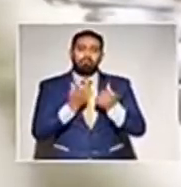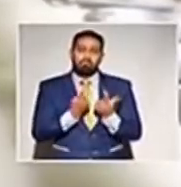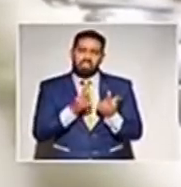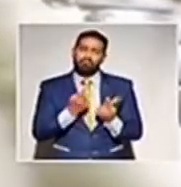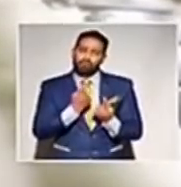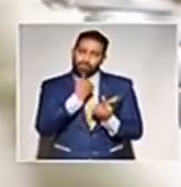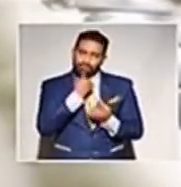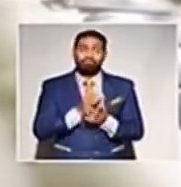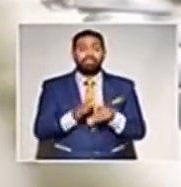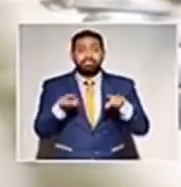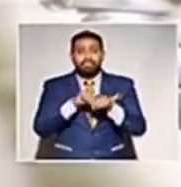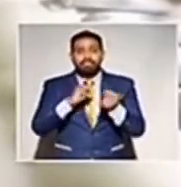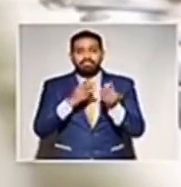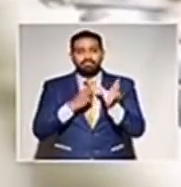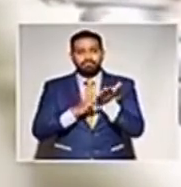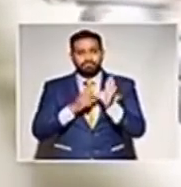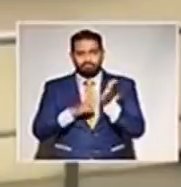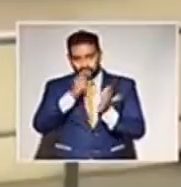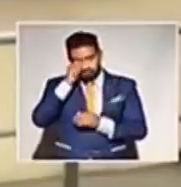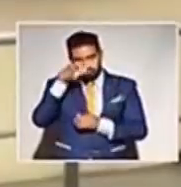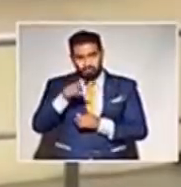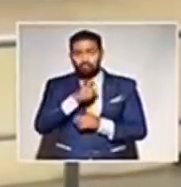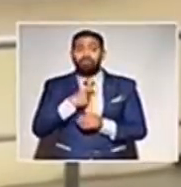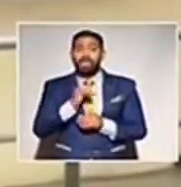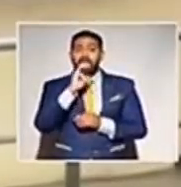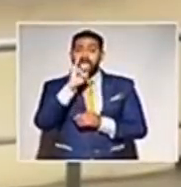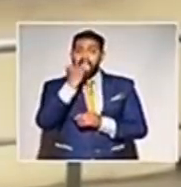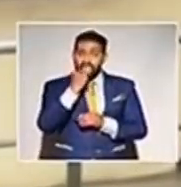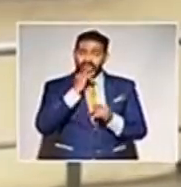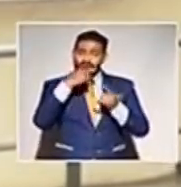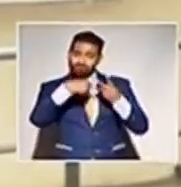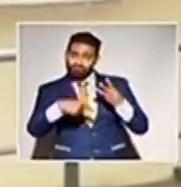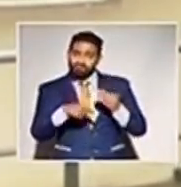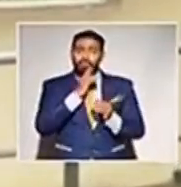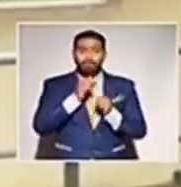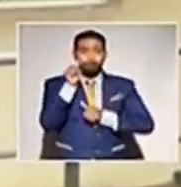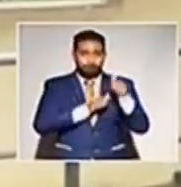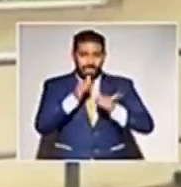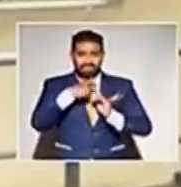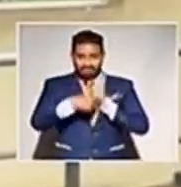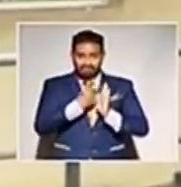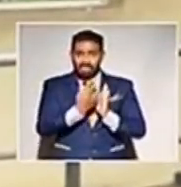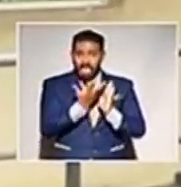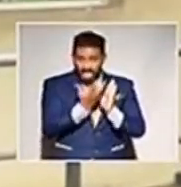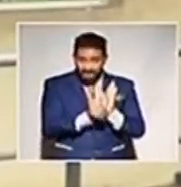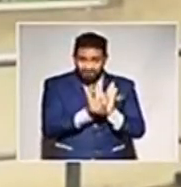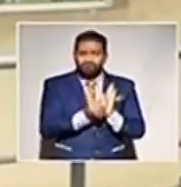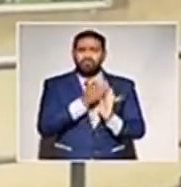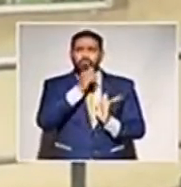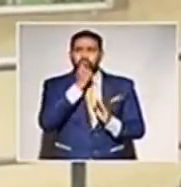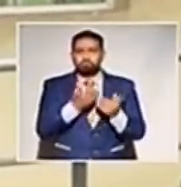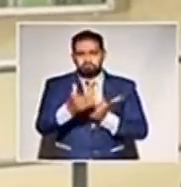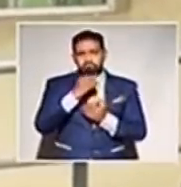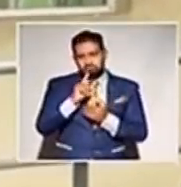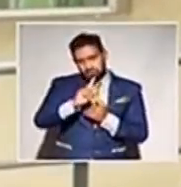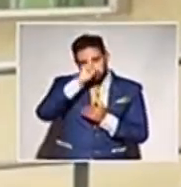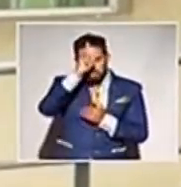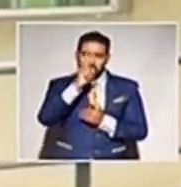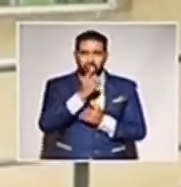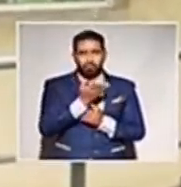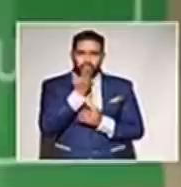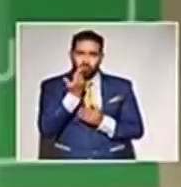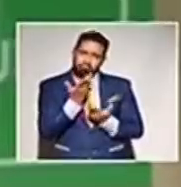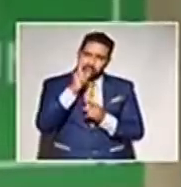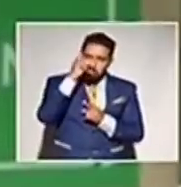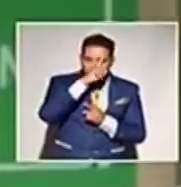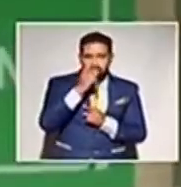said 60 types of medicines that are in the country would last for only a week or a month. He said arrangements are being made to import